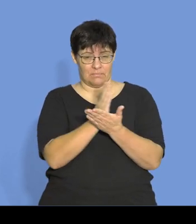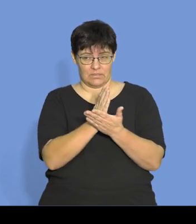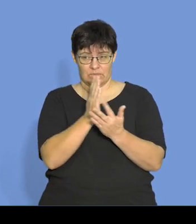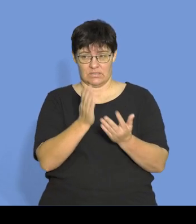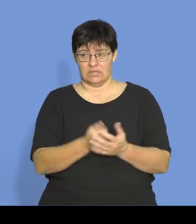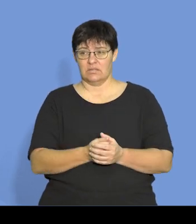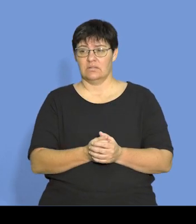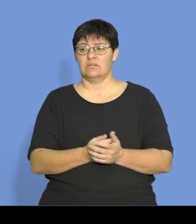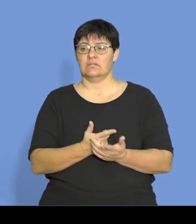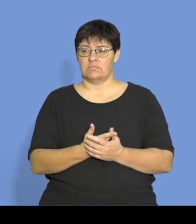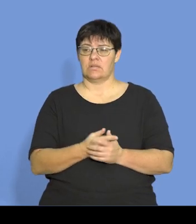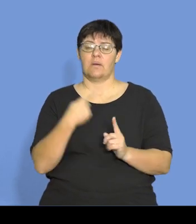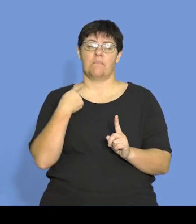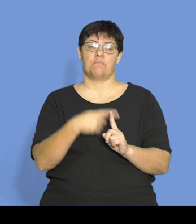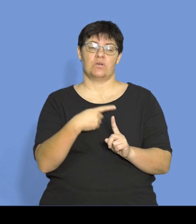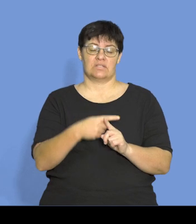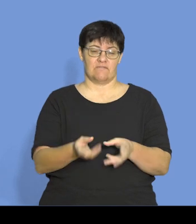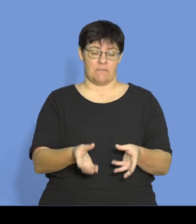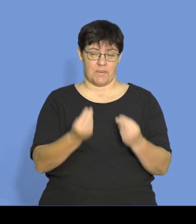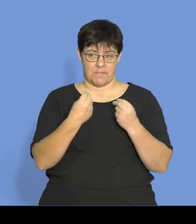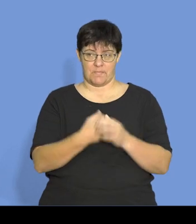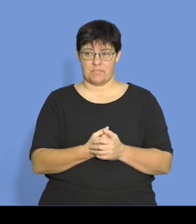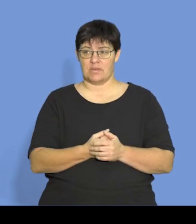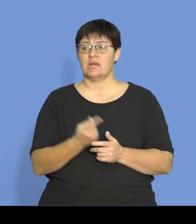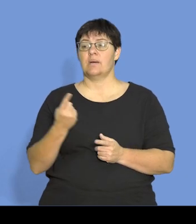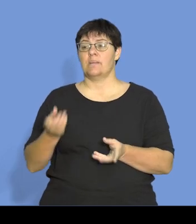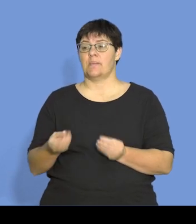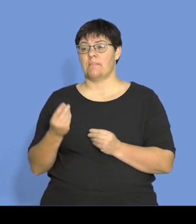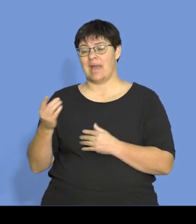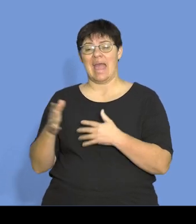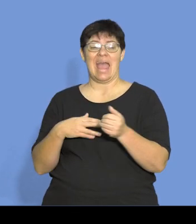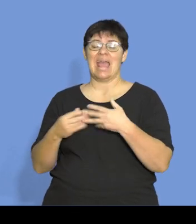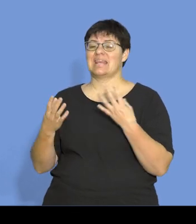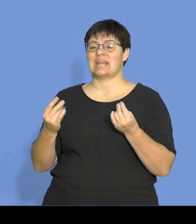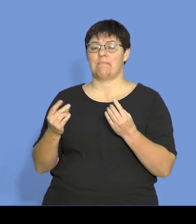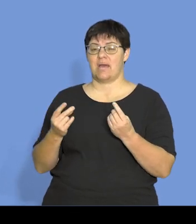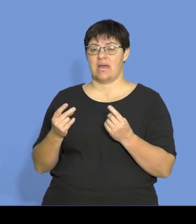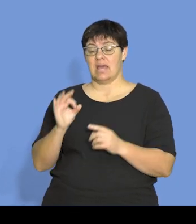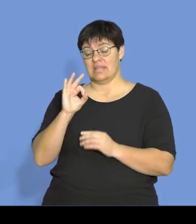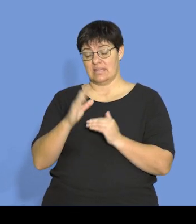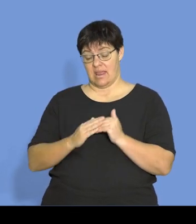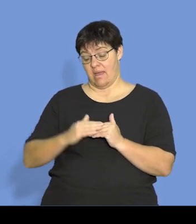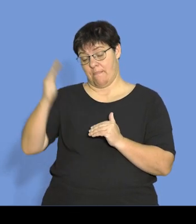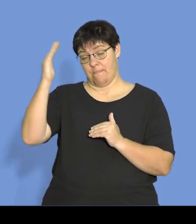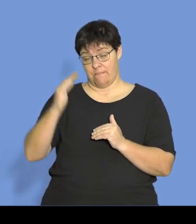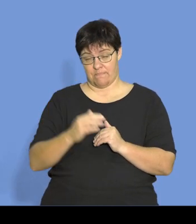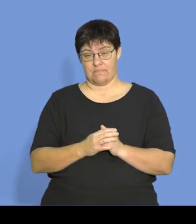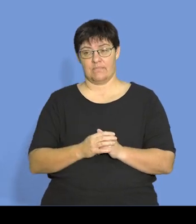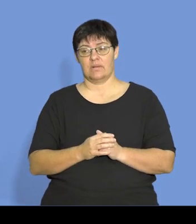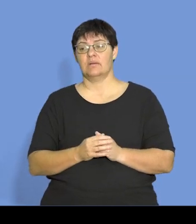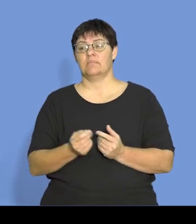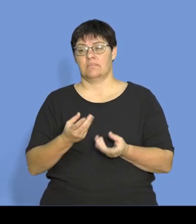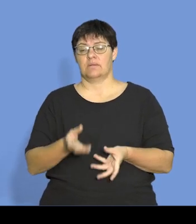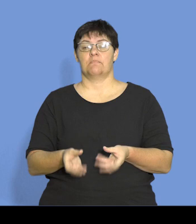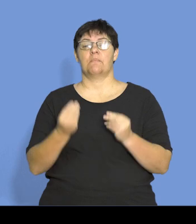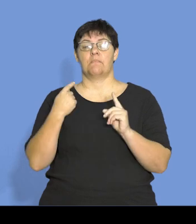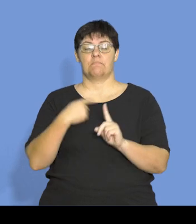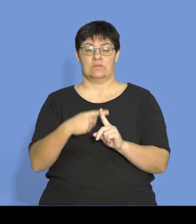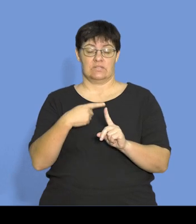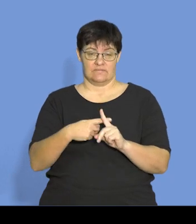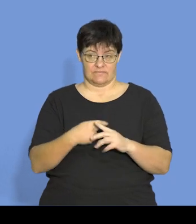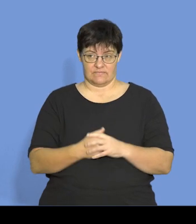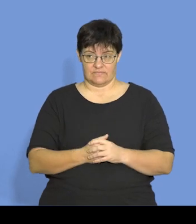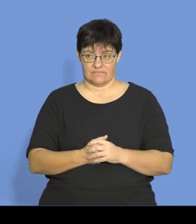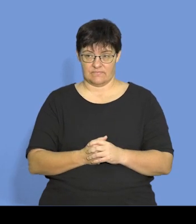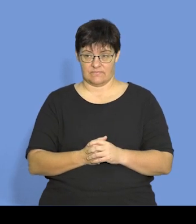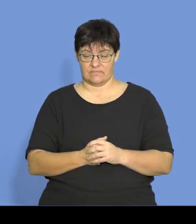between these two values, it will give me a positive. And when I take any number greater than the 3, will then